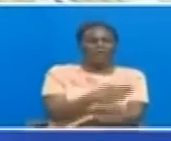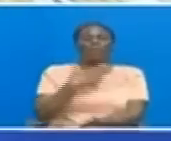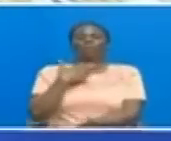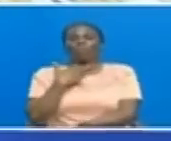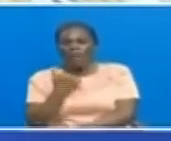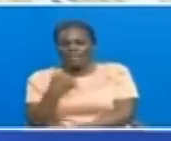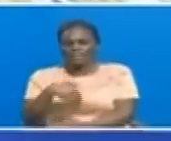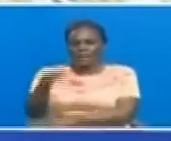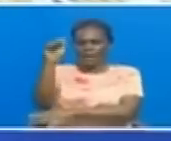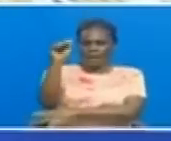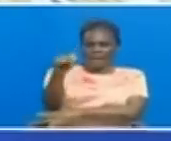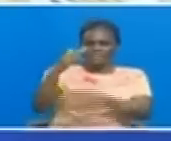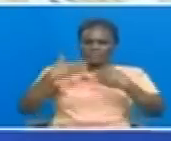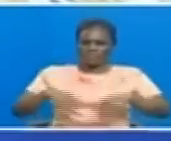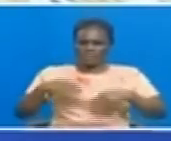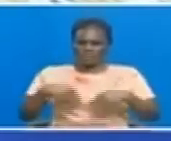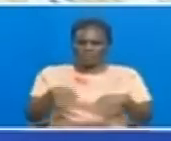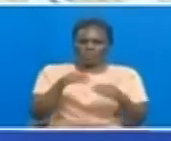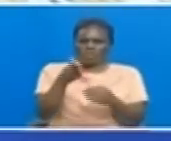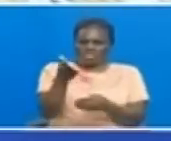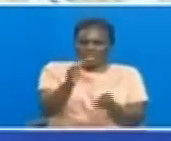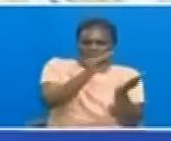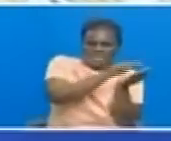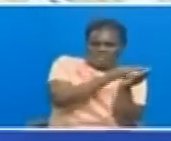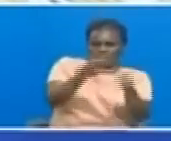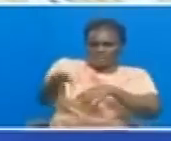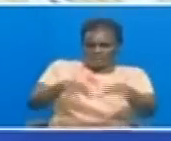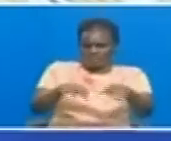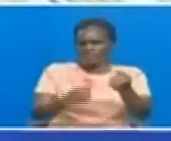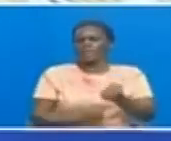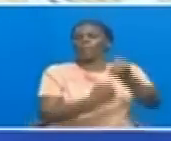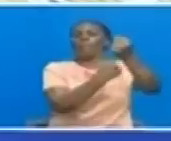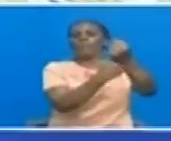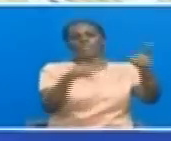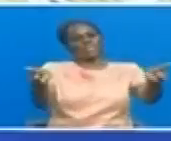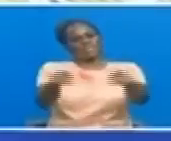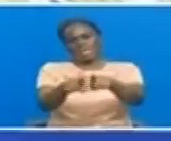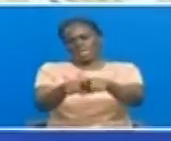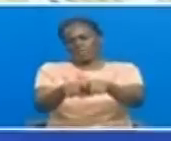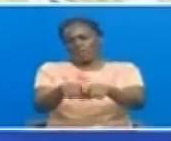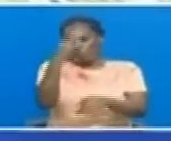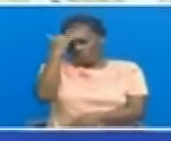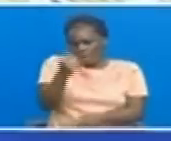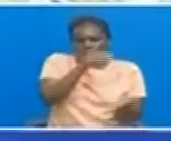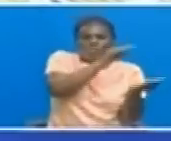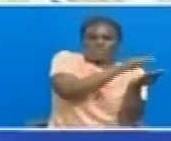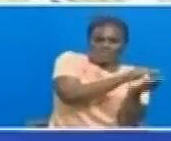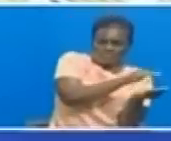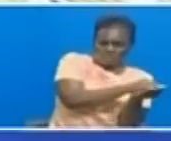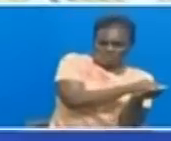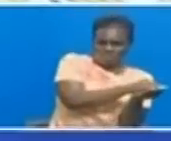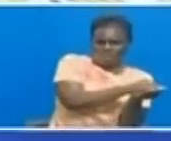now ask those in the conservation field to be supportive of this, because conservation